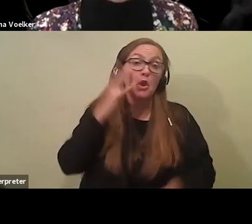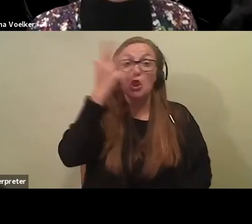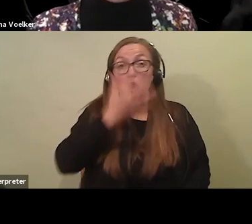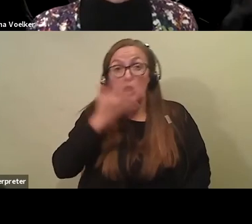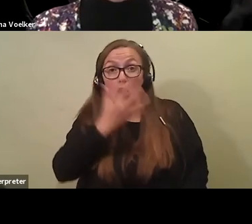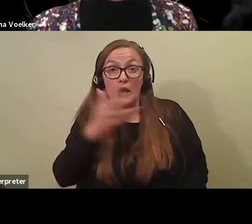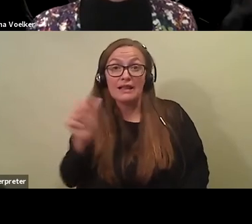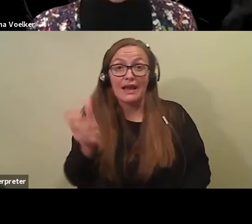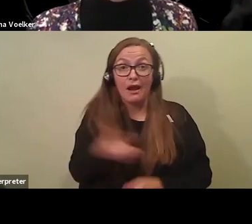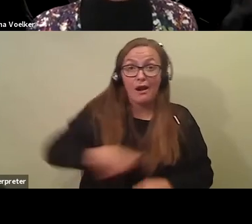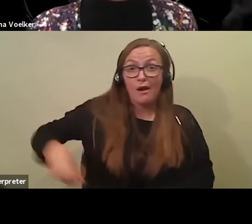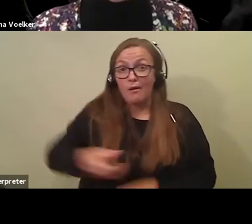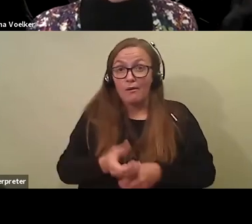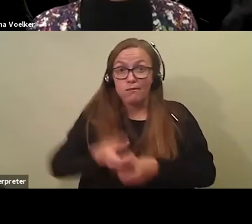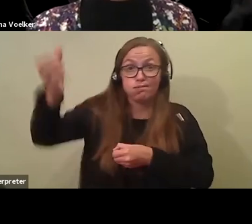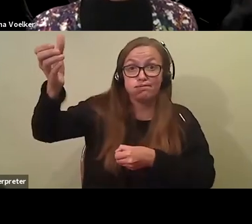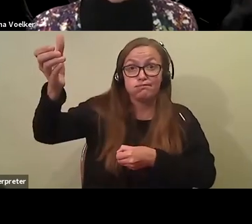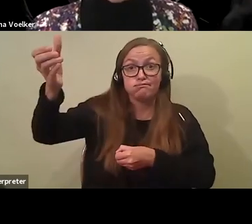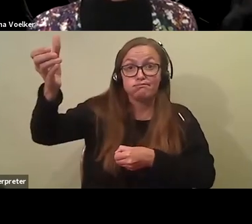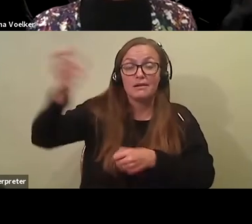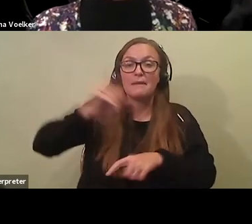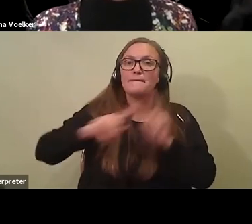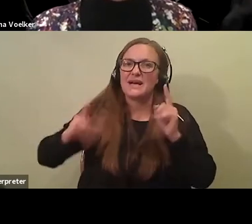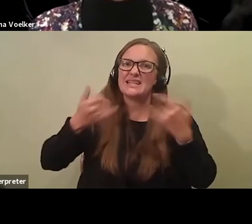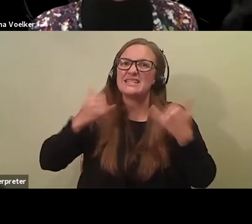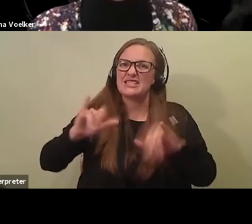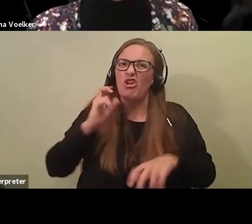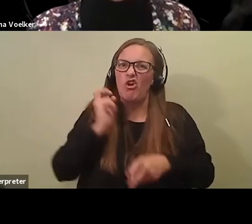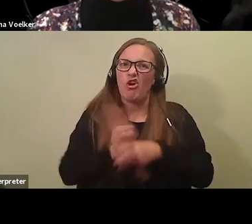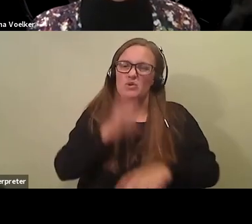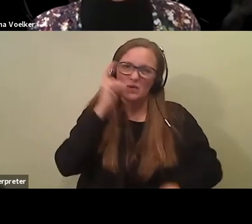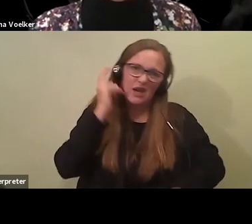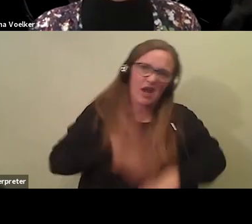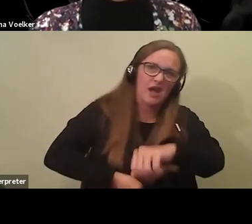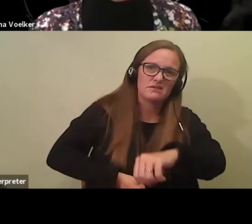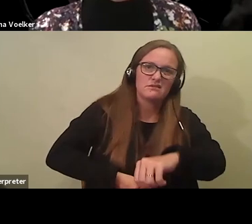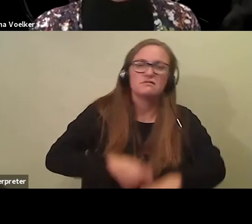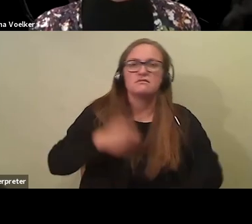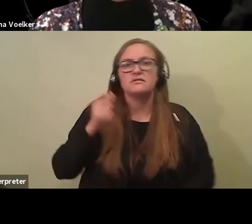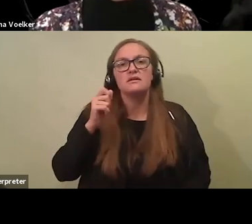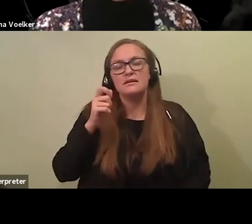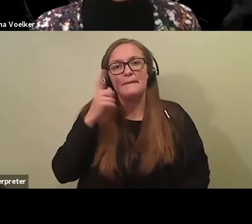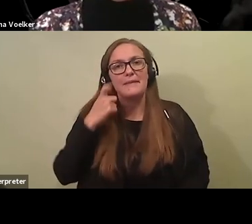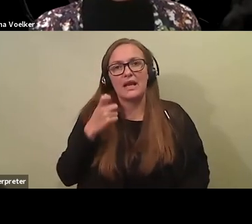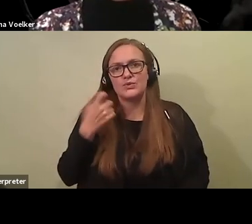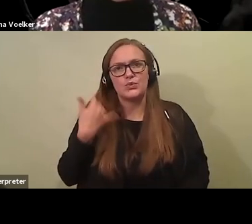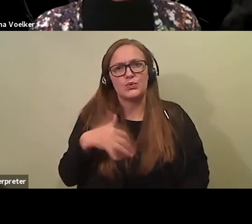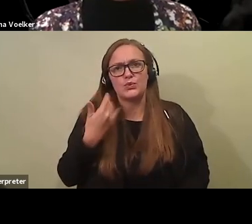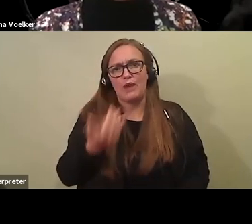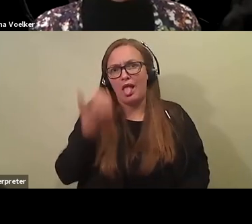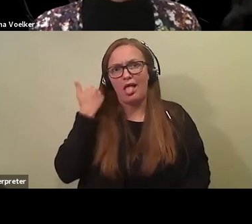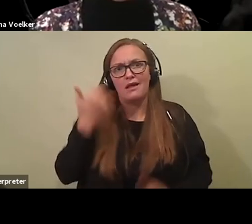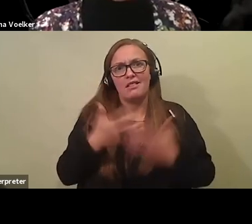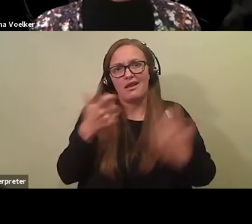but it'll be still very hard to cut it, because the amount of energy needed to cut something is really difficult.